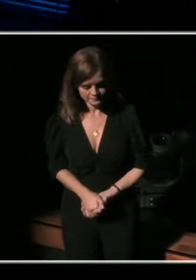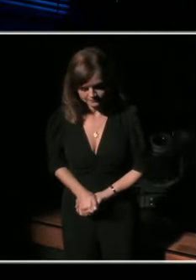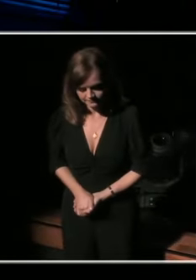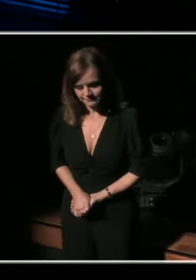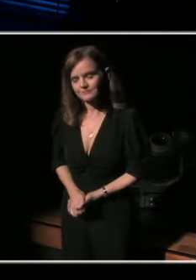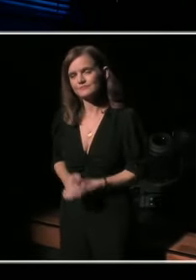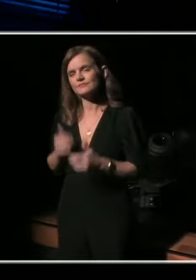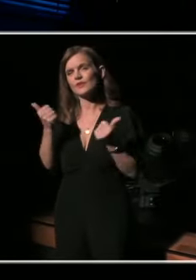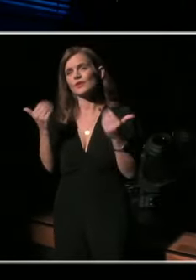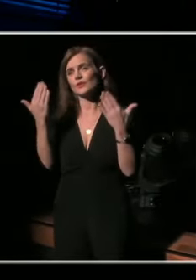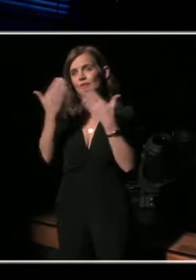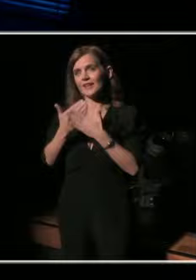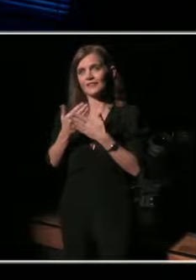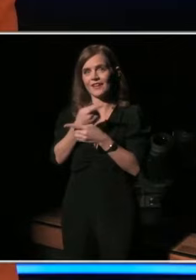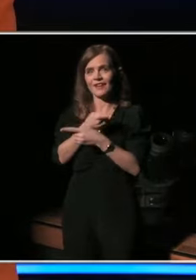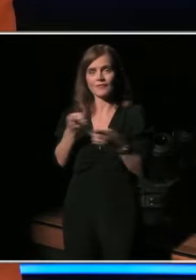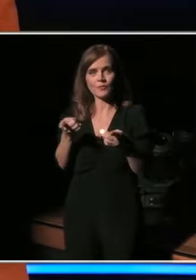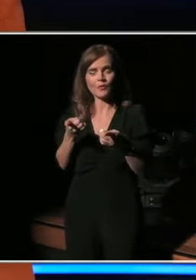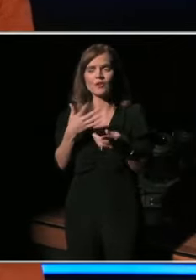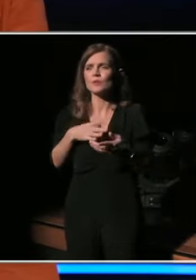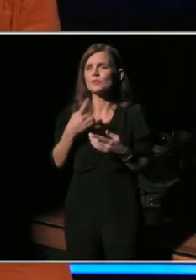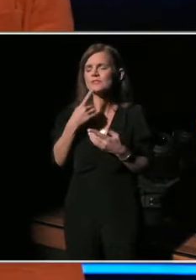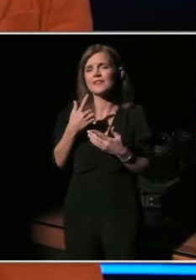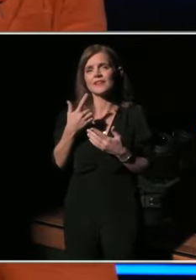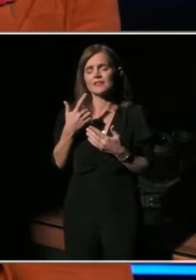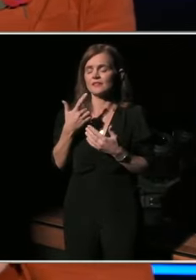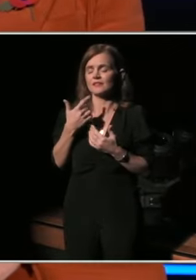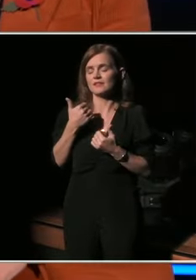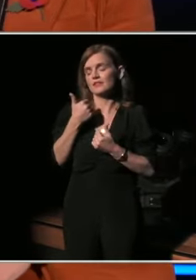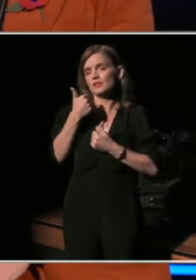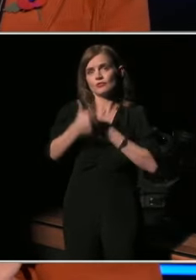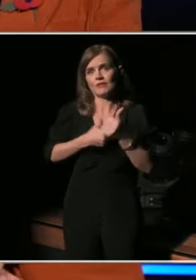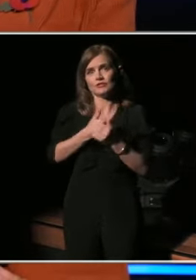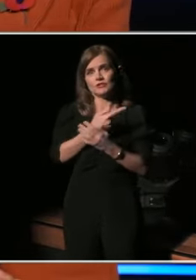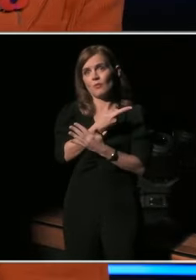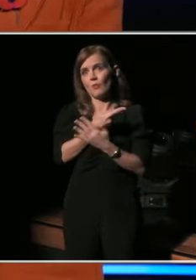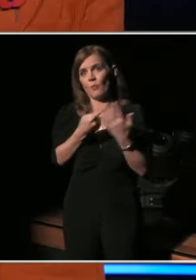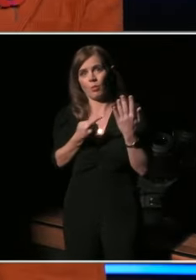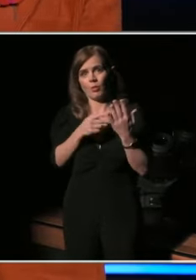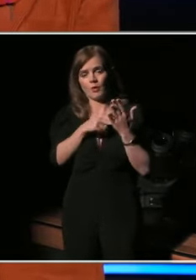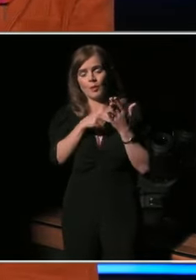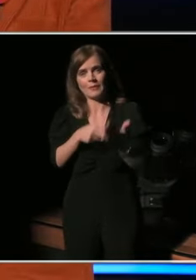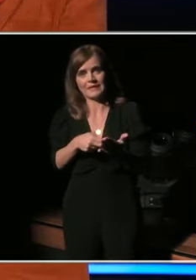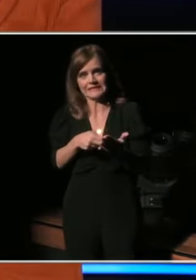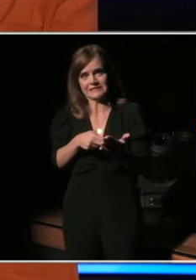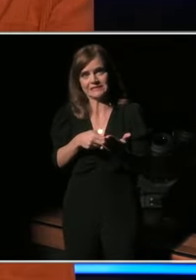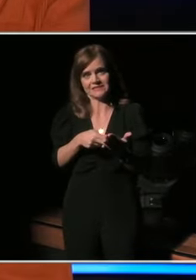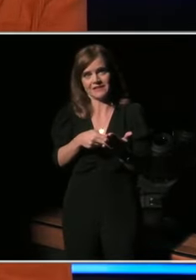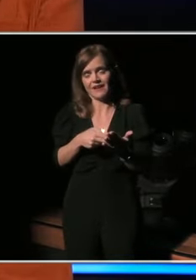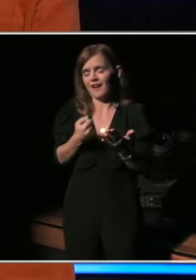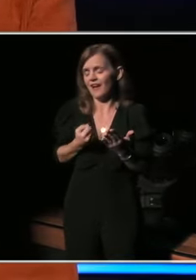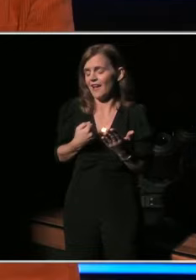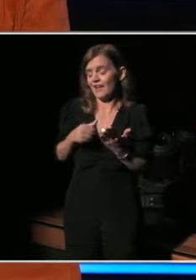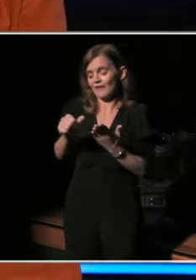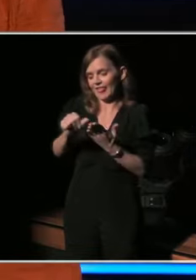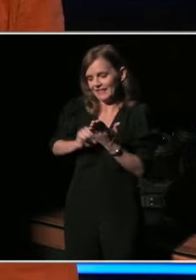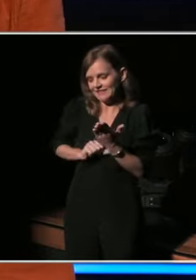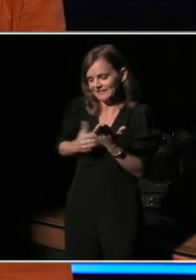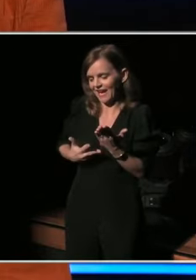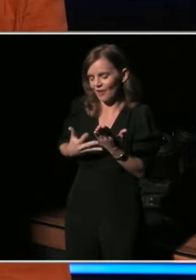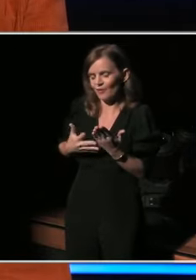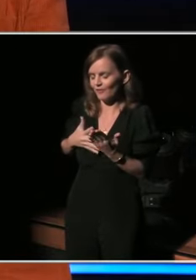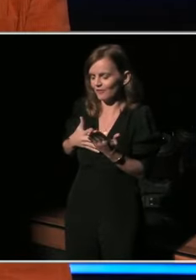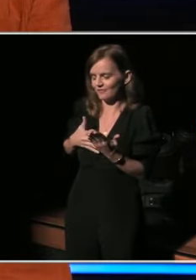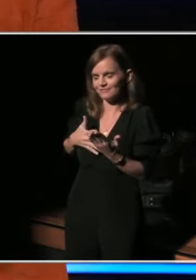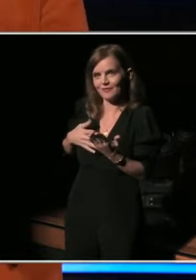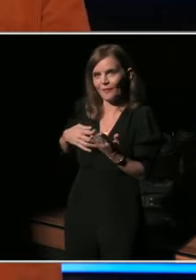Good evening, everyone. I just wanted to say congratulations to all the nominees tonight. I've got a very, very long list of documentaries that I need to catch